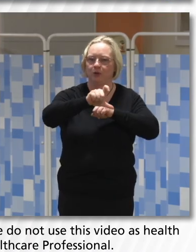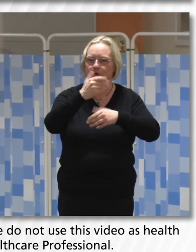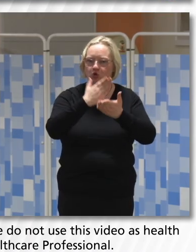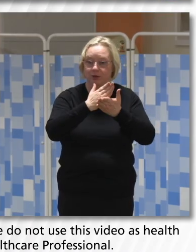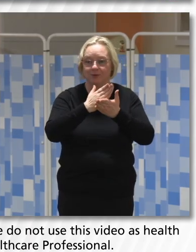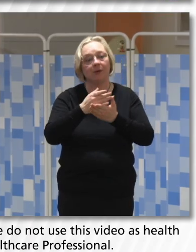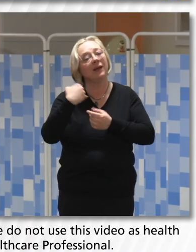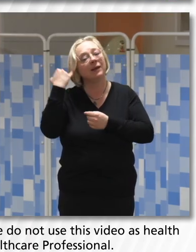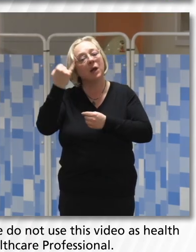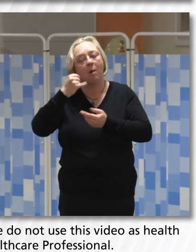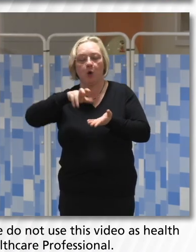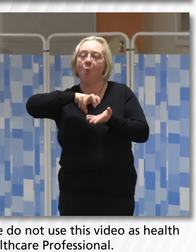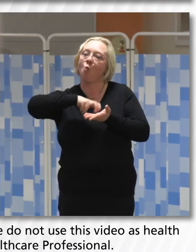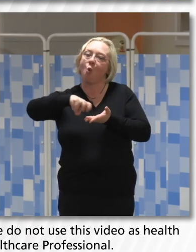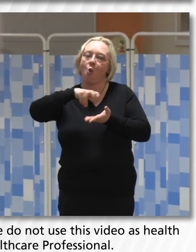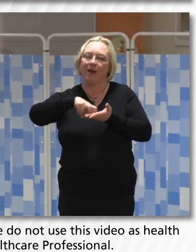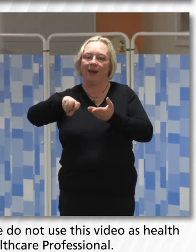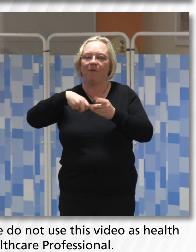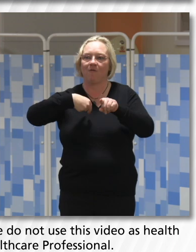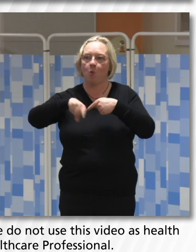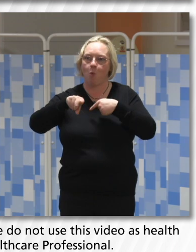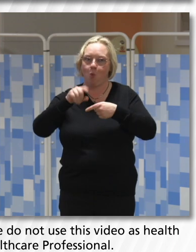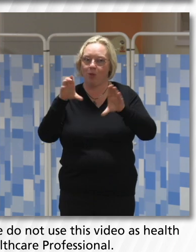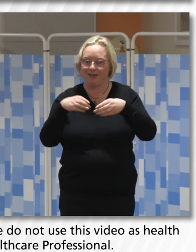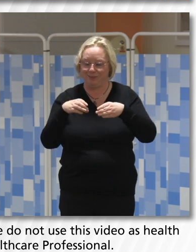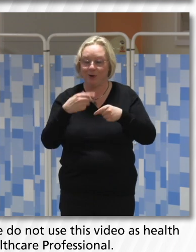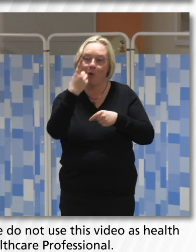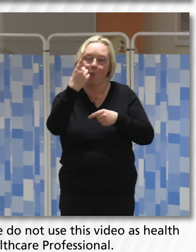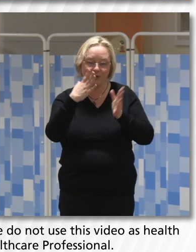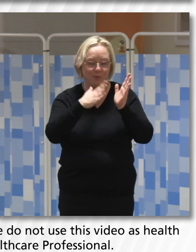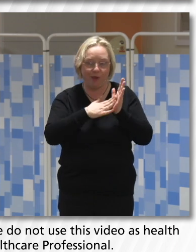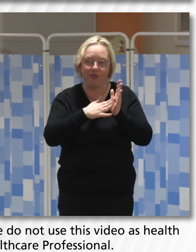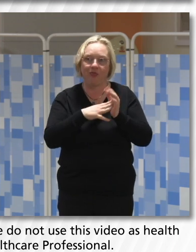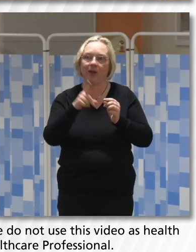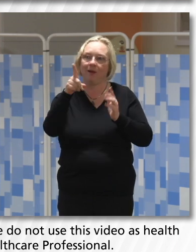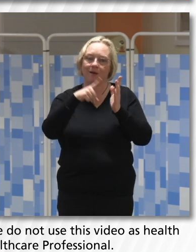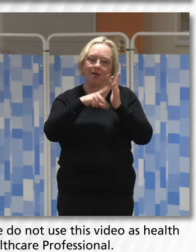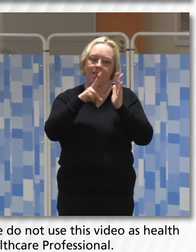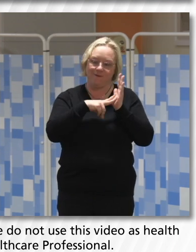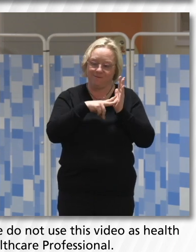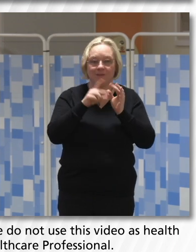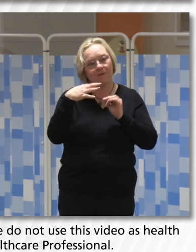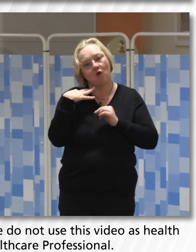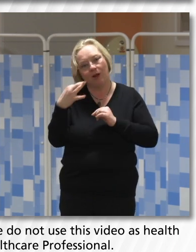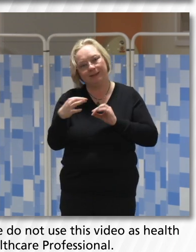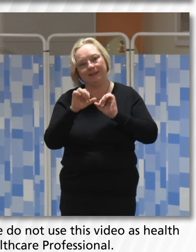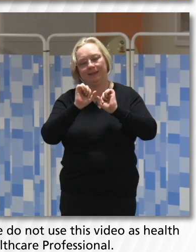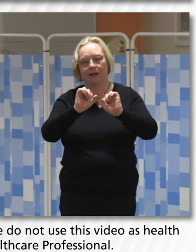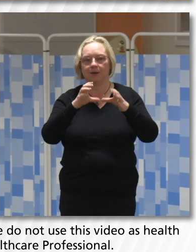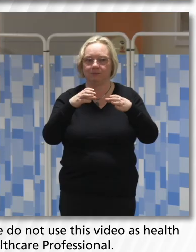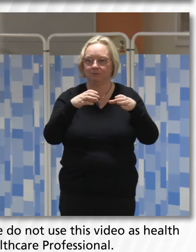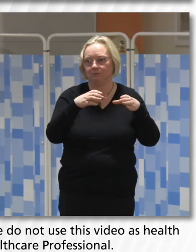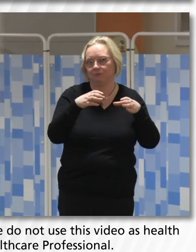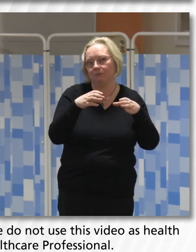football team. And once a month, Liv and several of the members of the team volunteer their time and go and